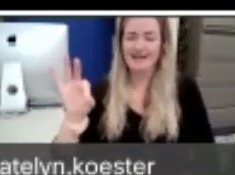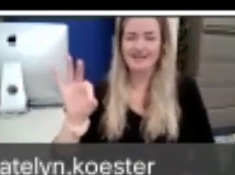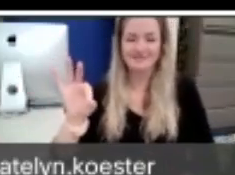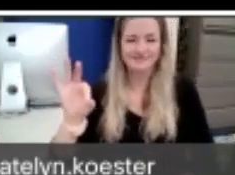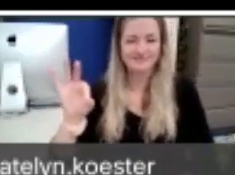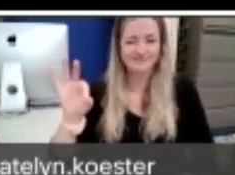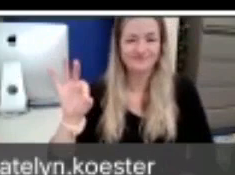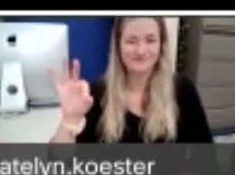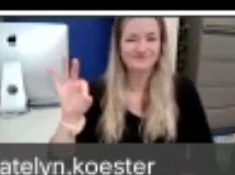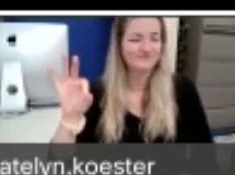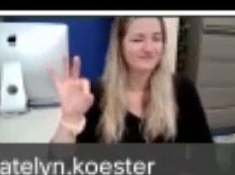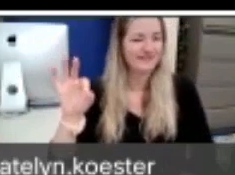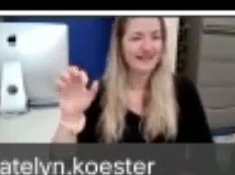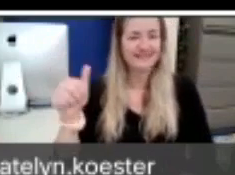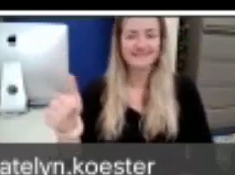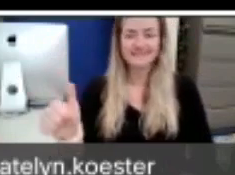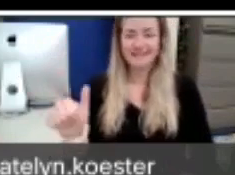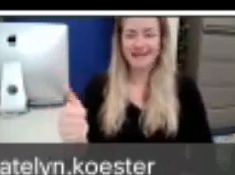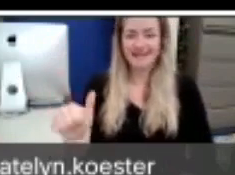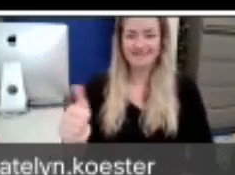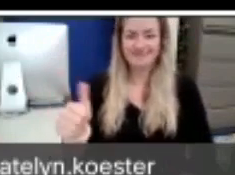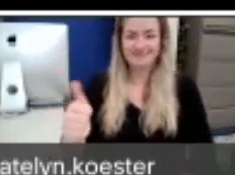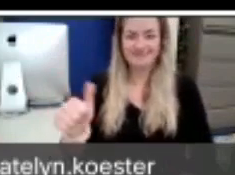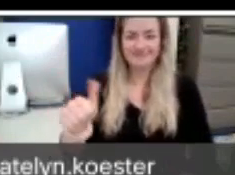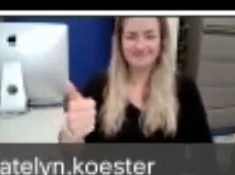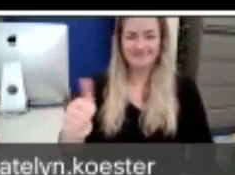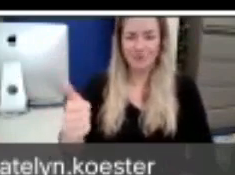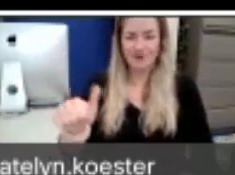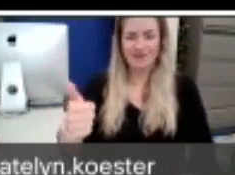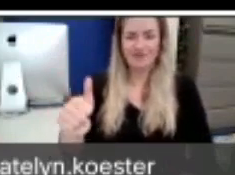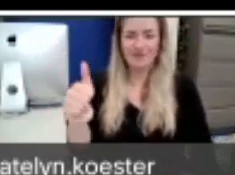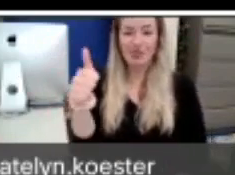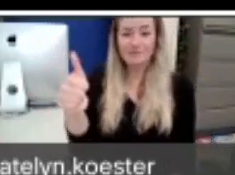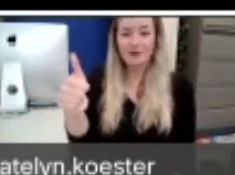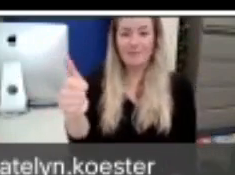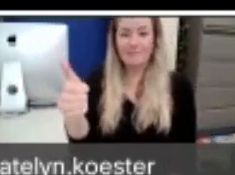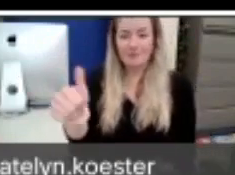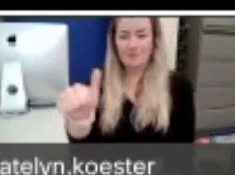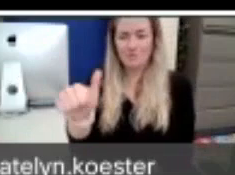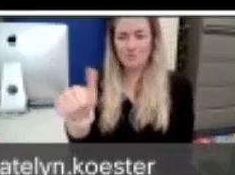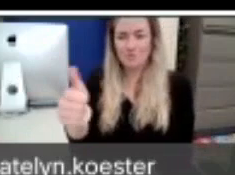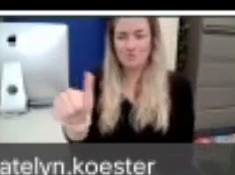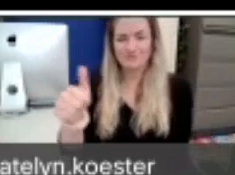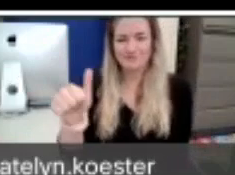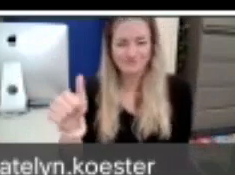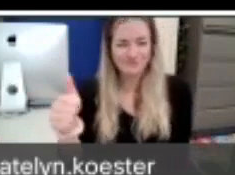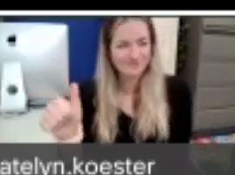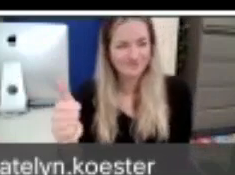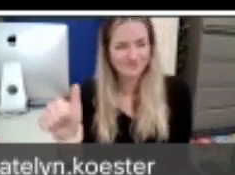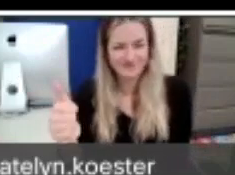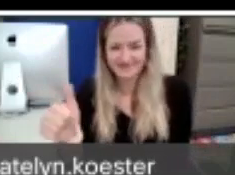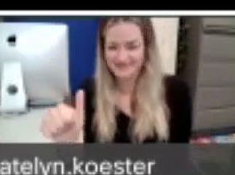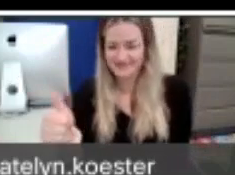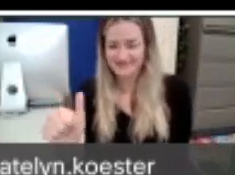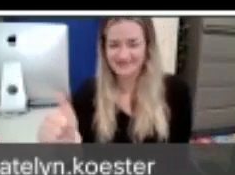9, same as the letter F, number 9, mm-hmm. And then 10, 10 shakes. Thumbs up, and